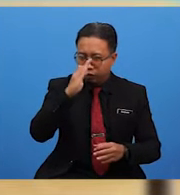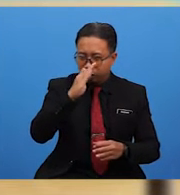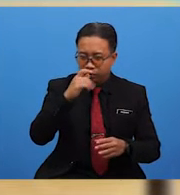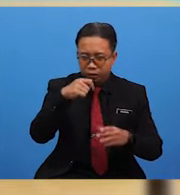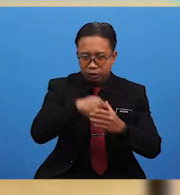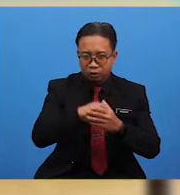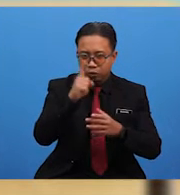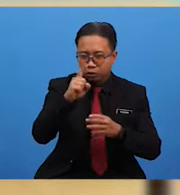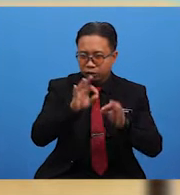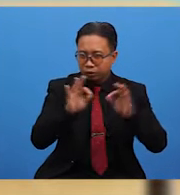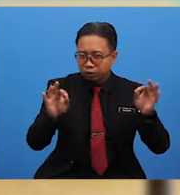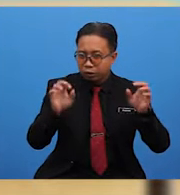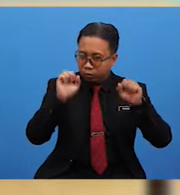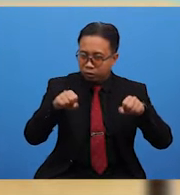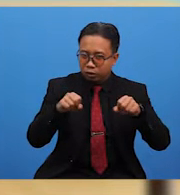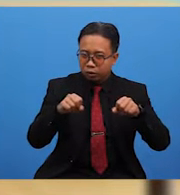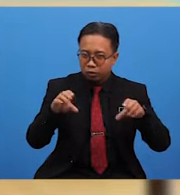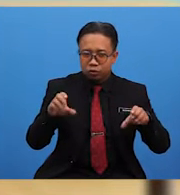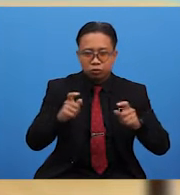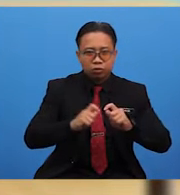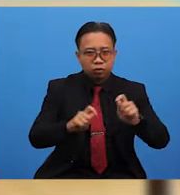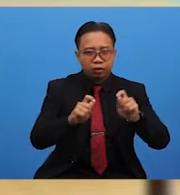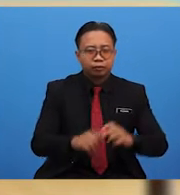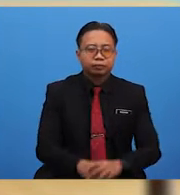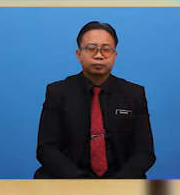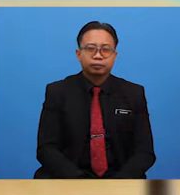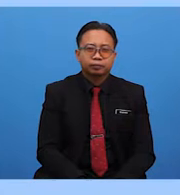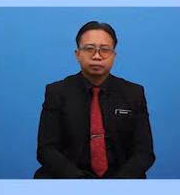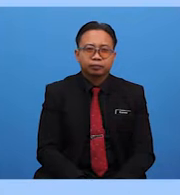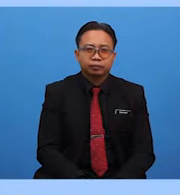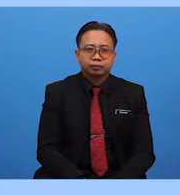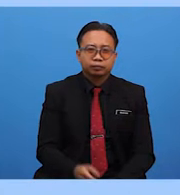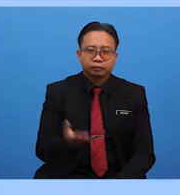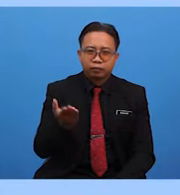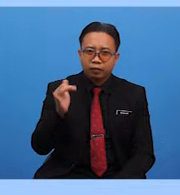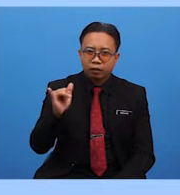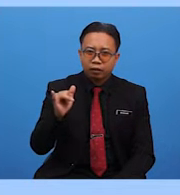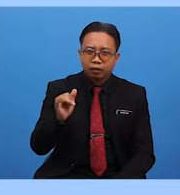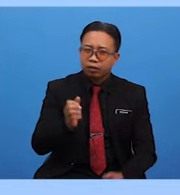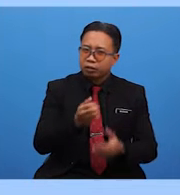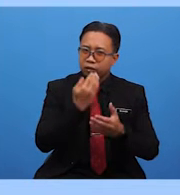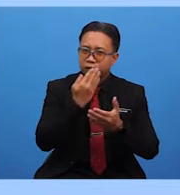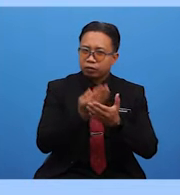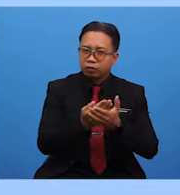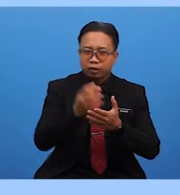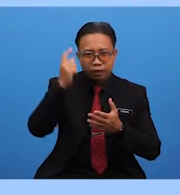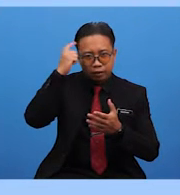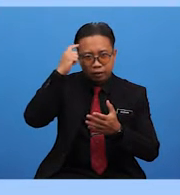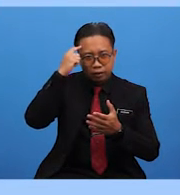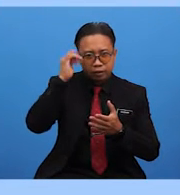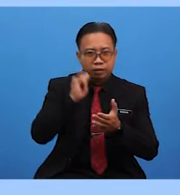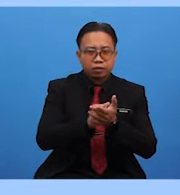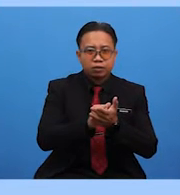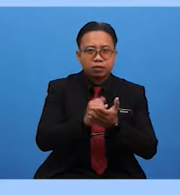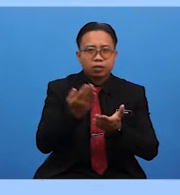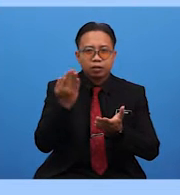one sentence. Would you like to try? Here it is. They thankfully think this thing is